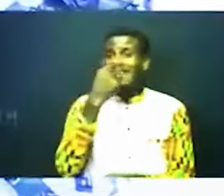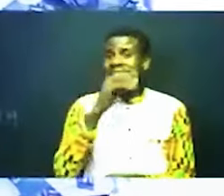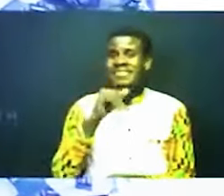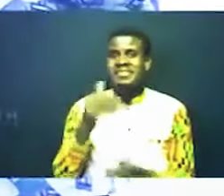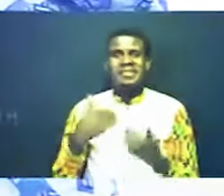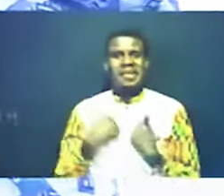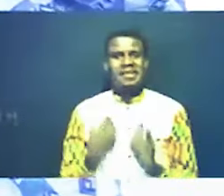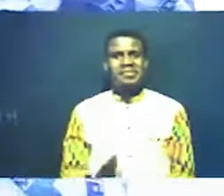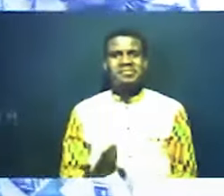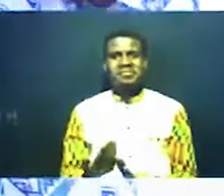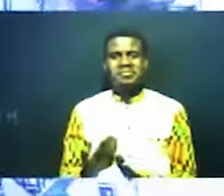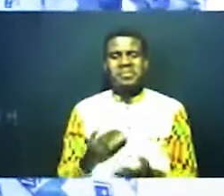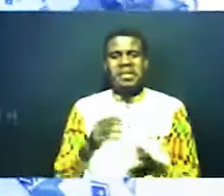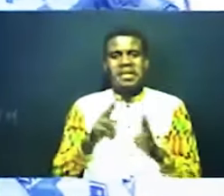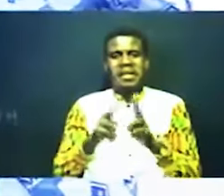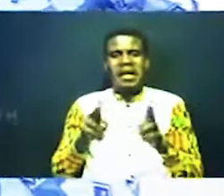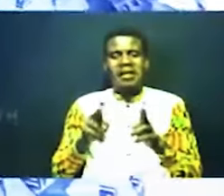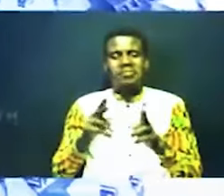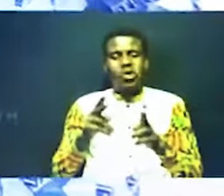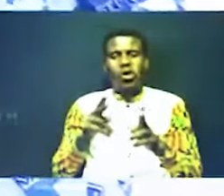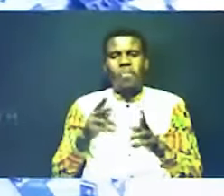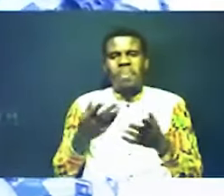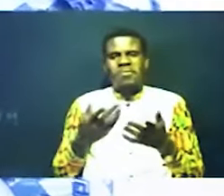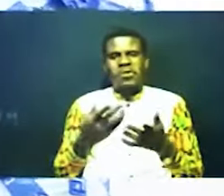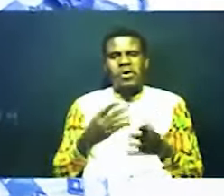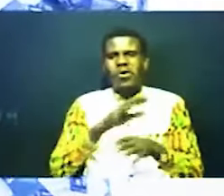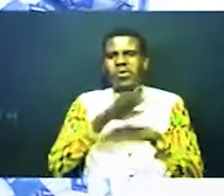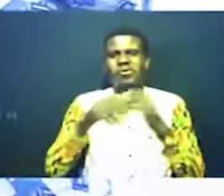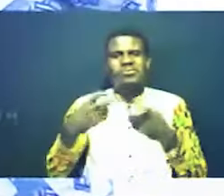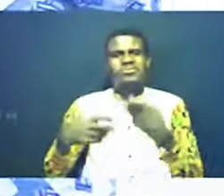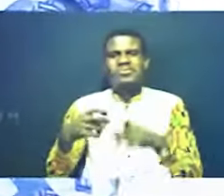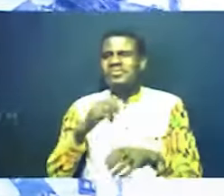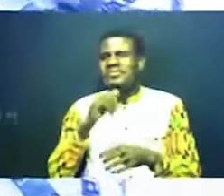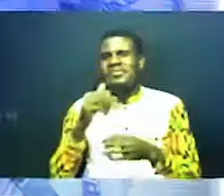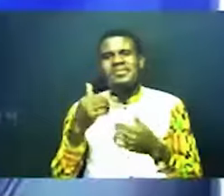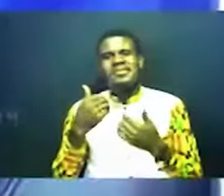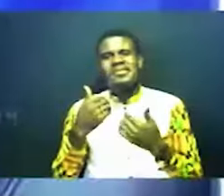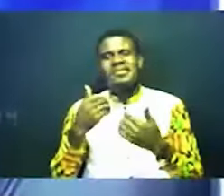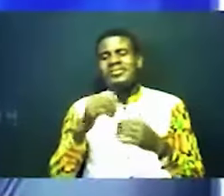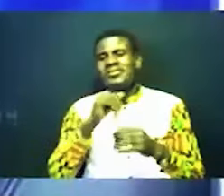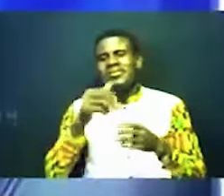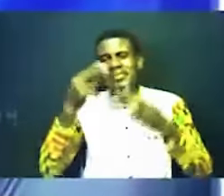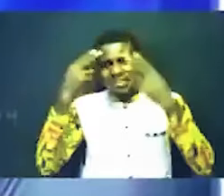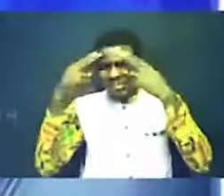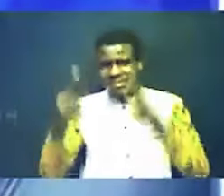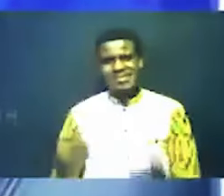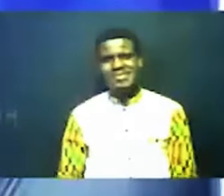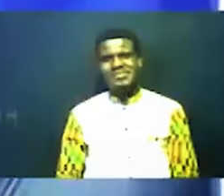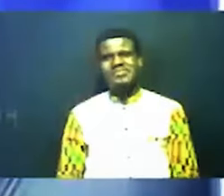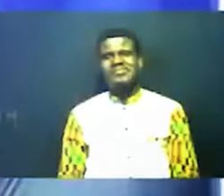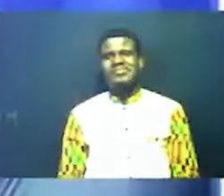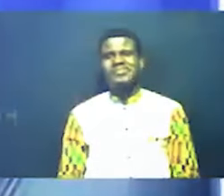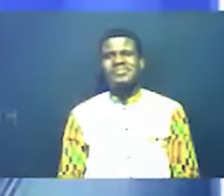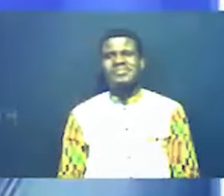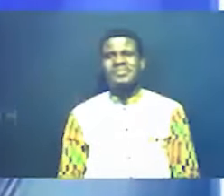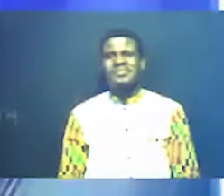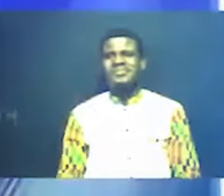This would not have happened. Oh, blessed are those who do not have eyes. Hey.